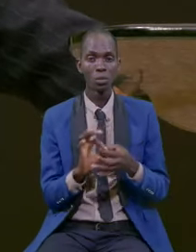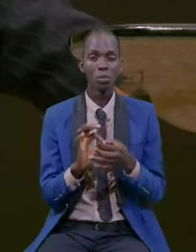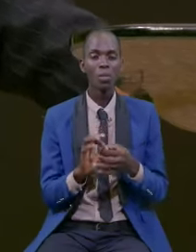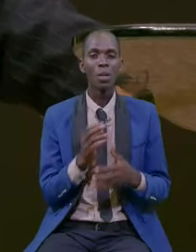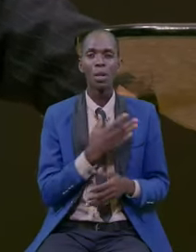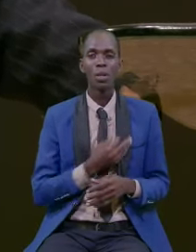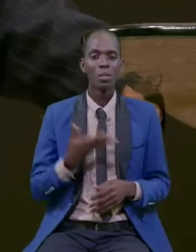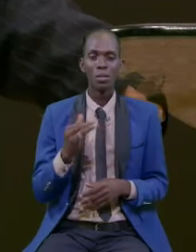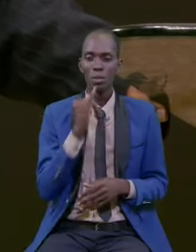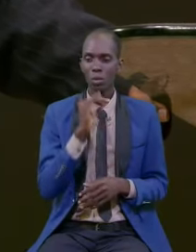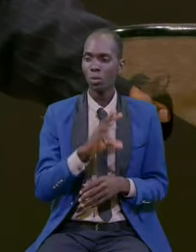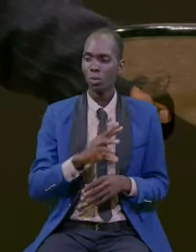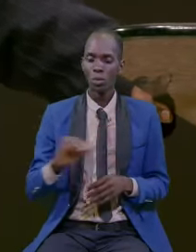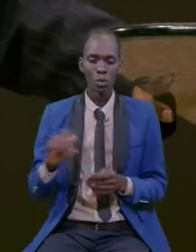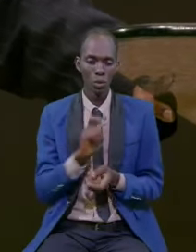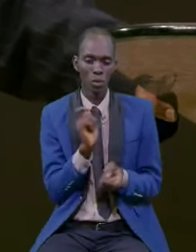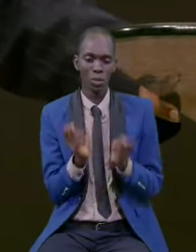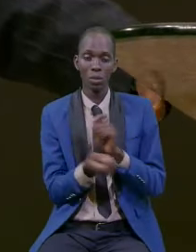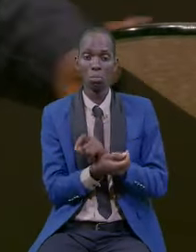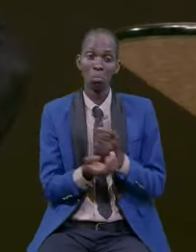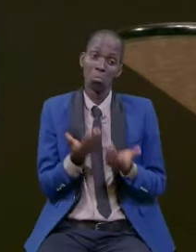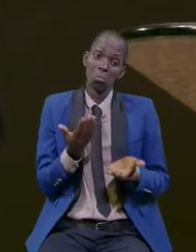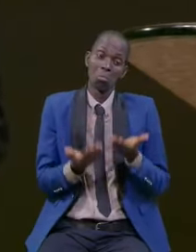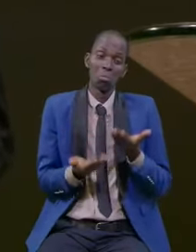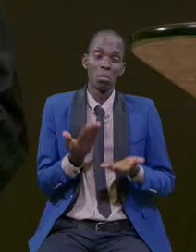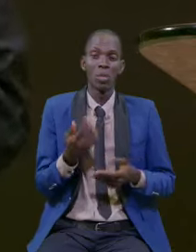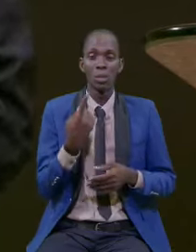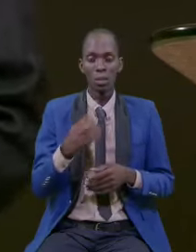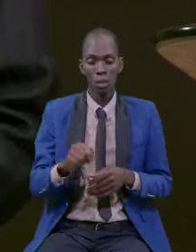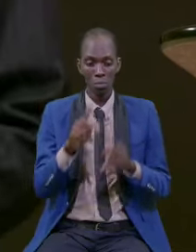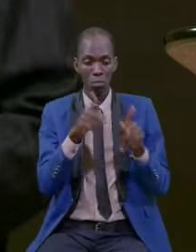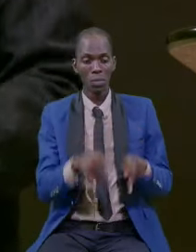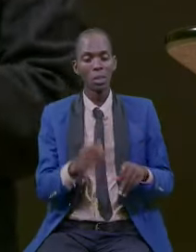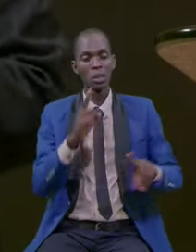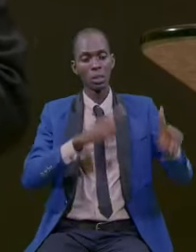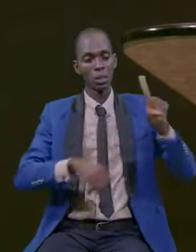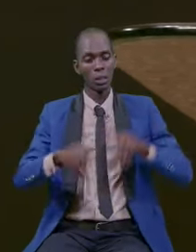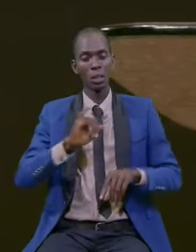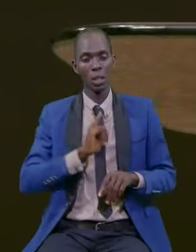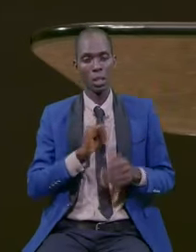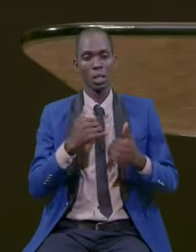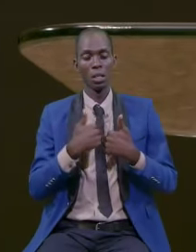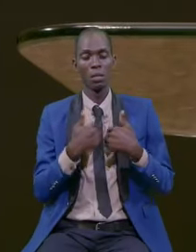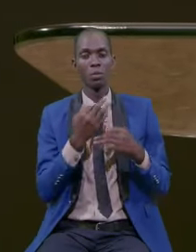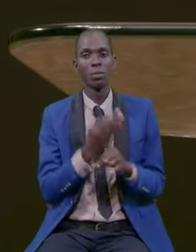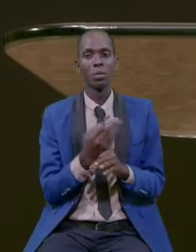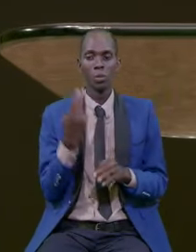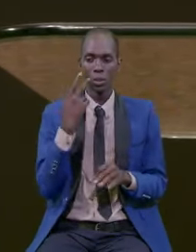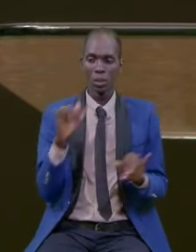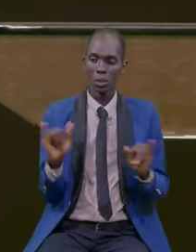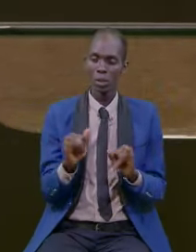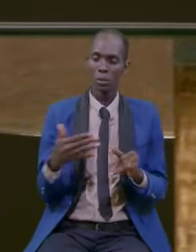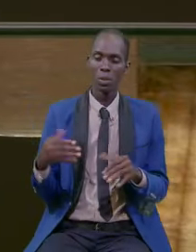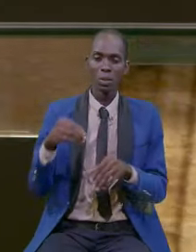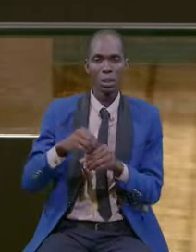no transformation, even though the man professes faith. And we see that in Adam, that